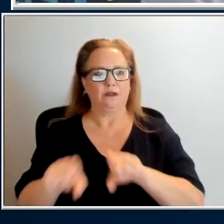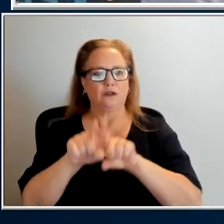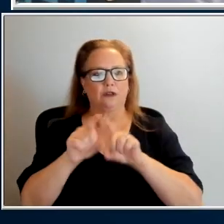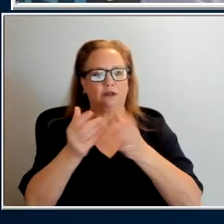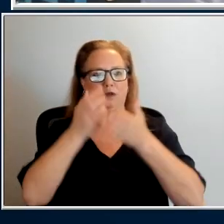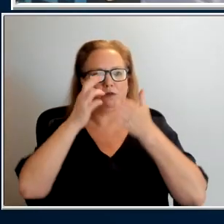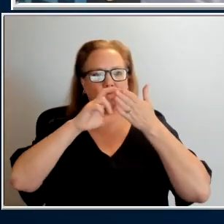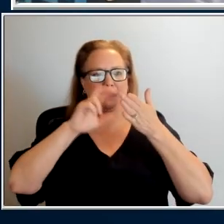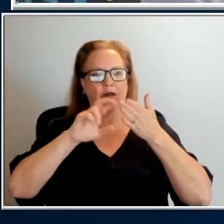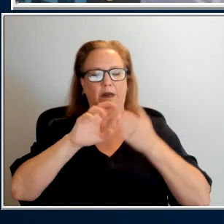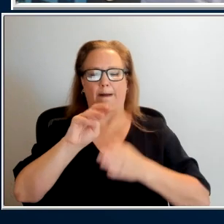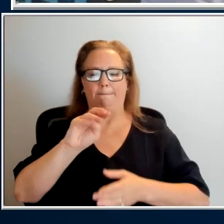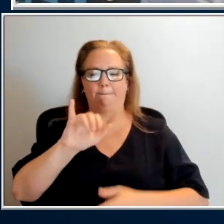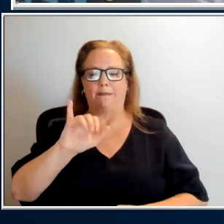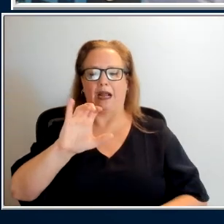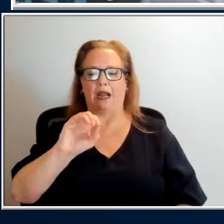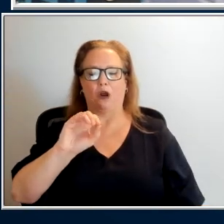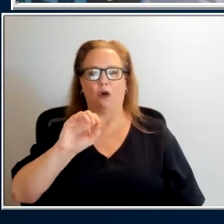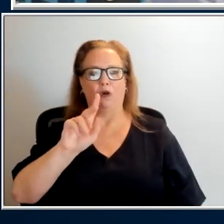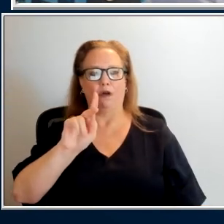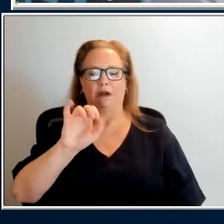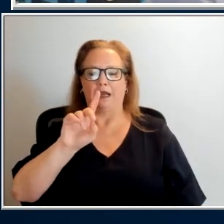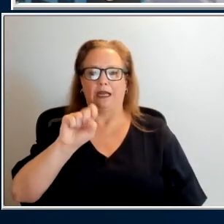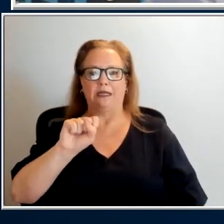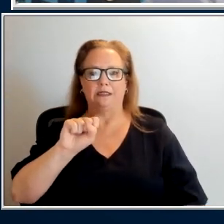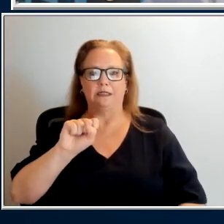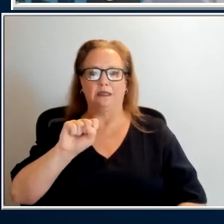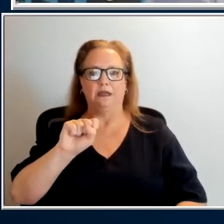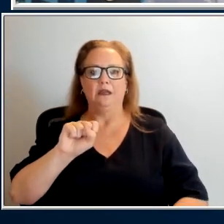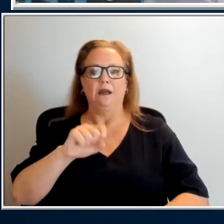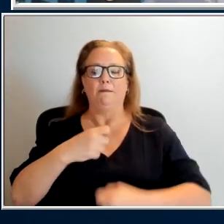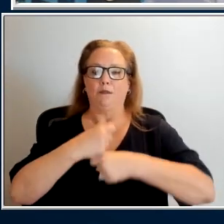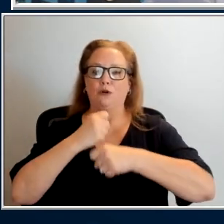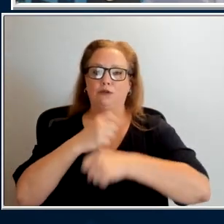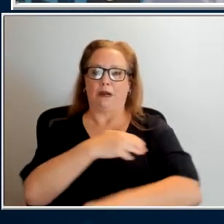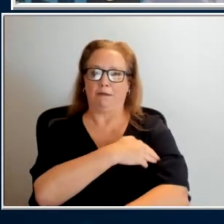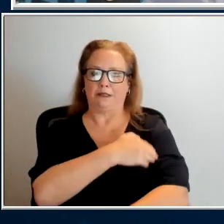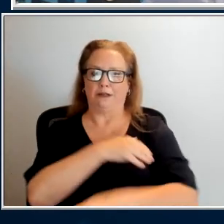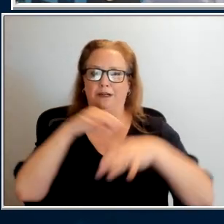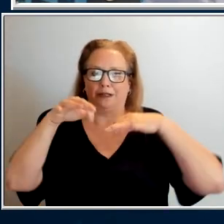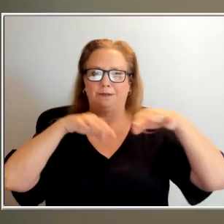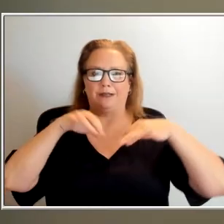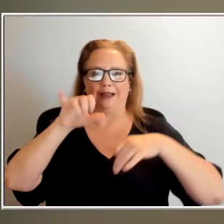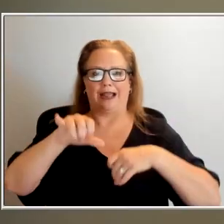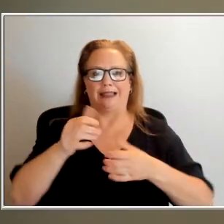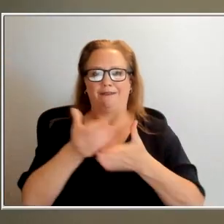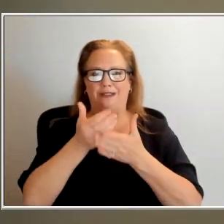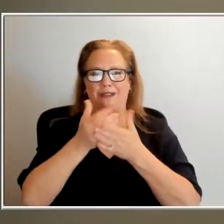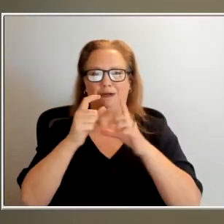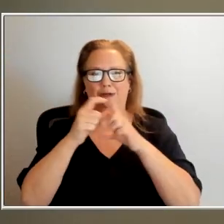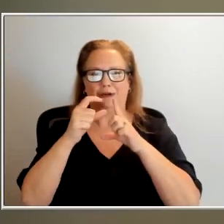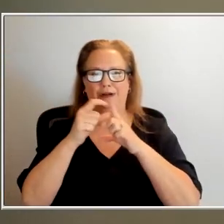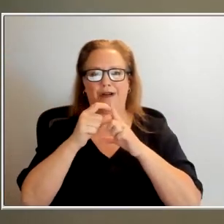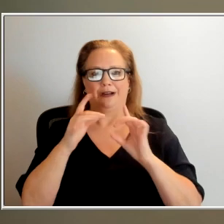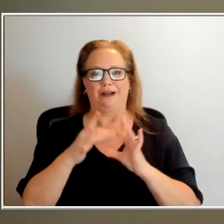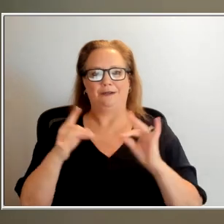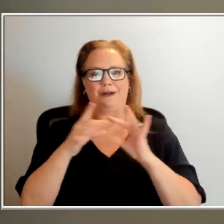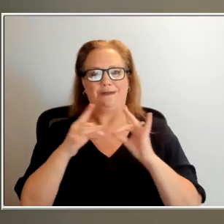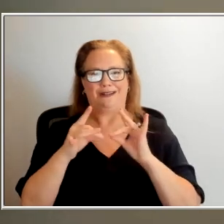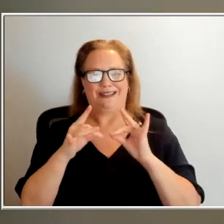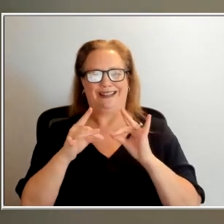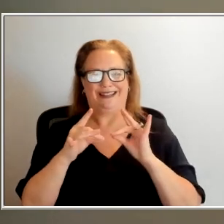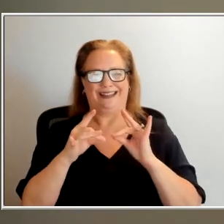called myokines produced by our muscles. Can you tell us a little bit about that? I love this new word. Just like we mentioned with